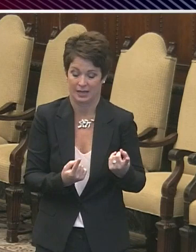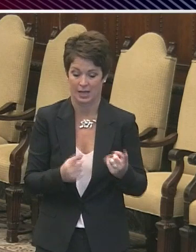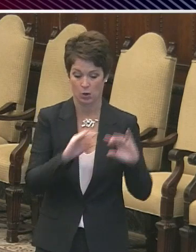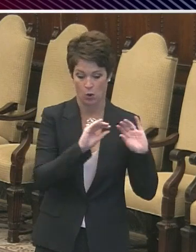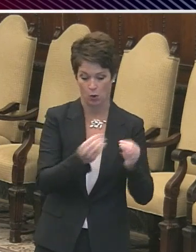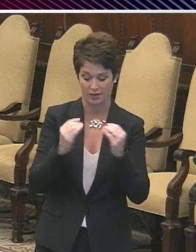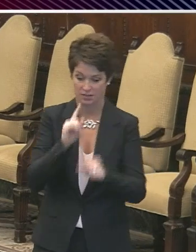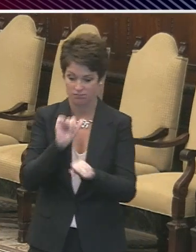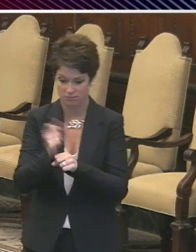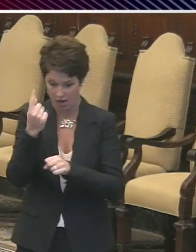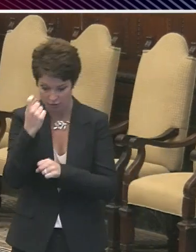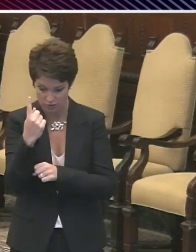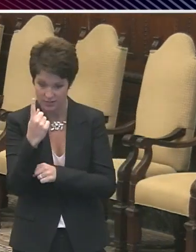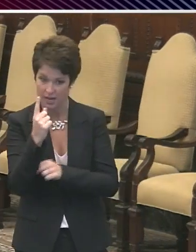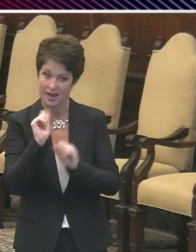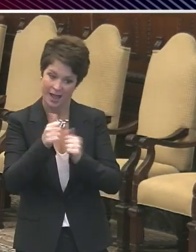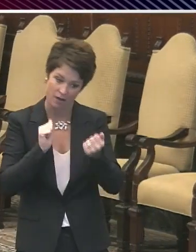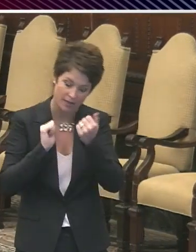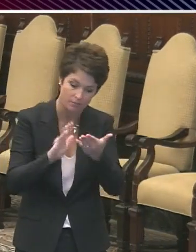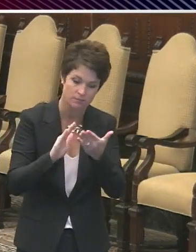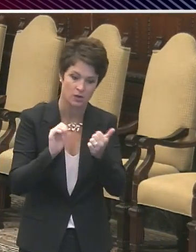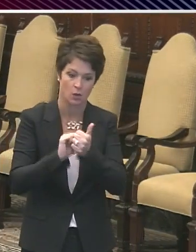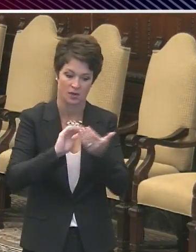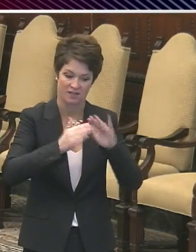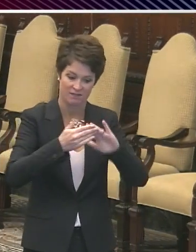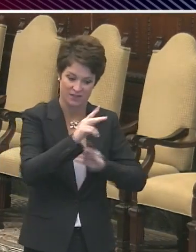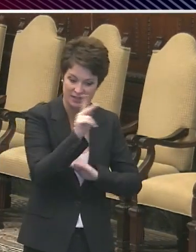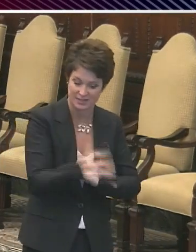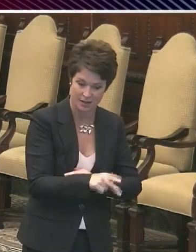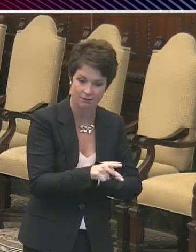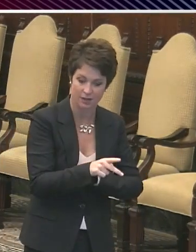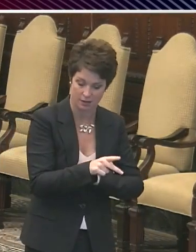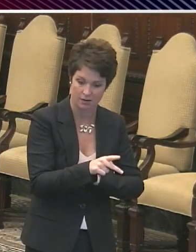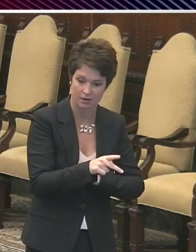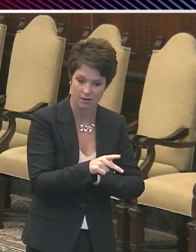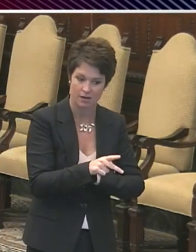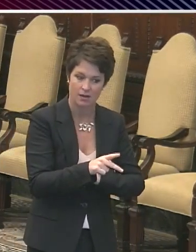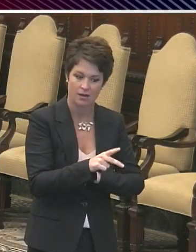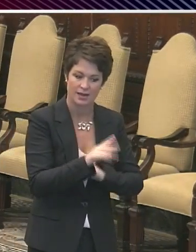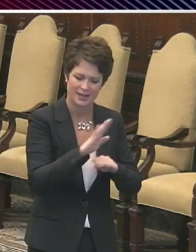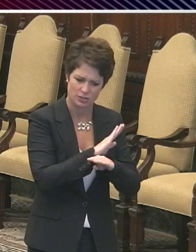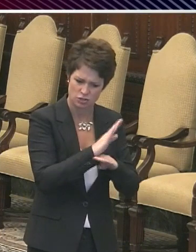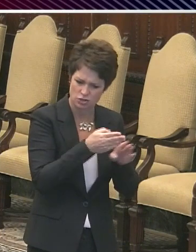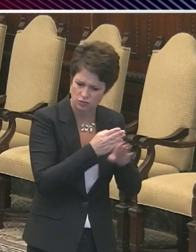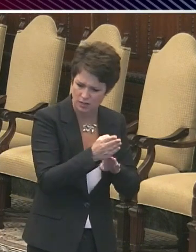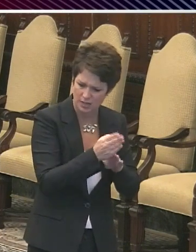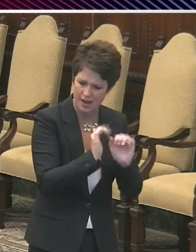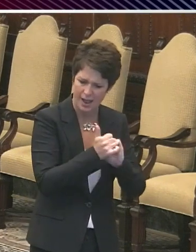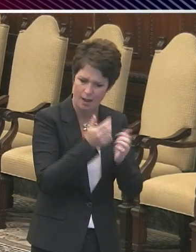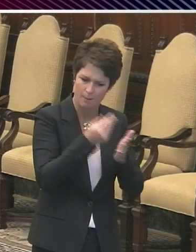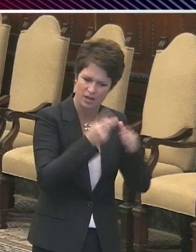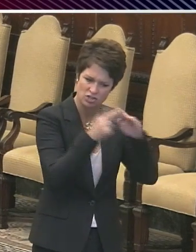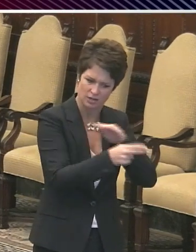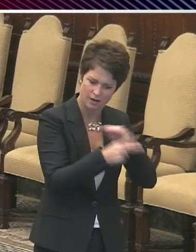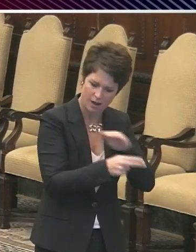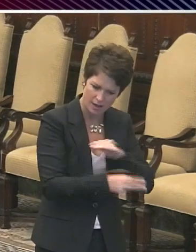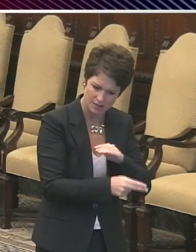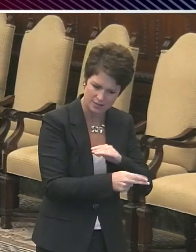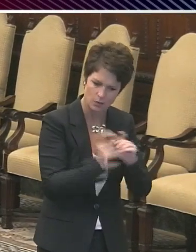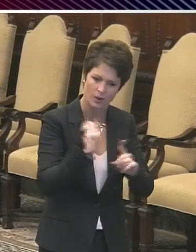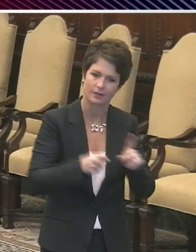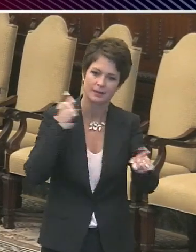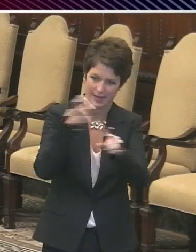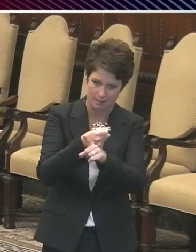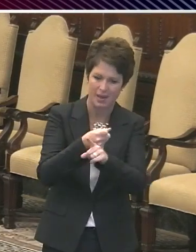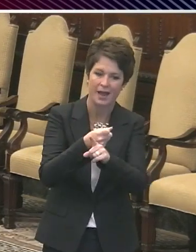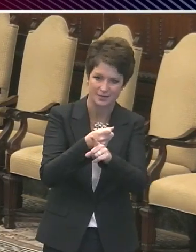really understanding the brunt of what they'll be dealing with, like the Philadelphia film industry, just today talking about how the budget cuts are going to ultimately